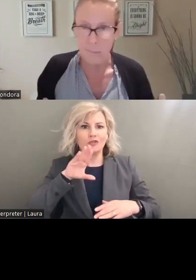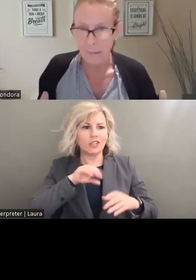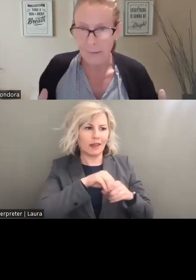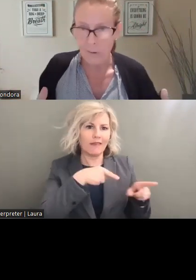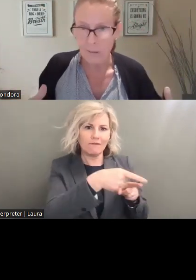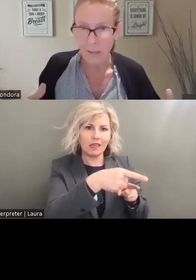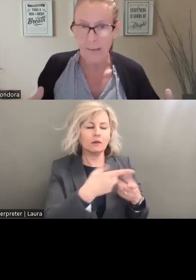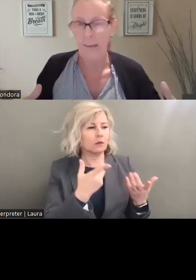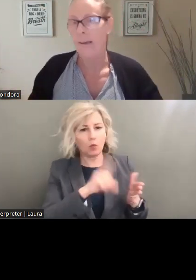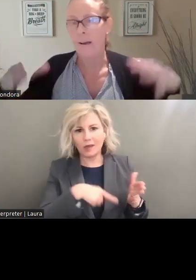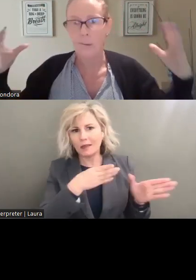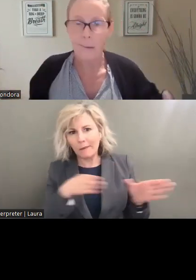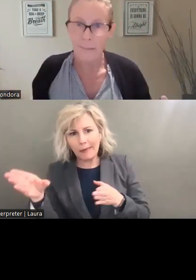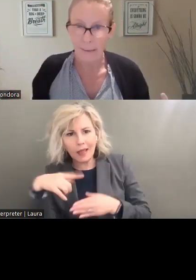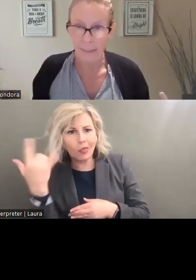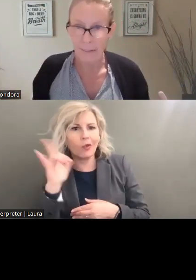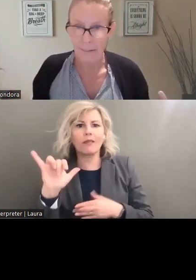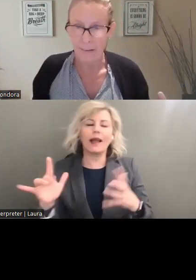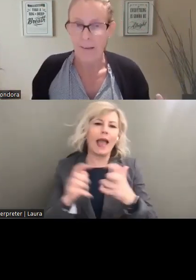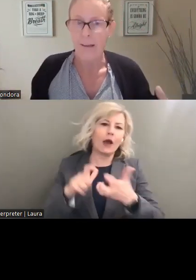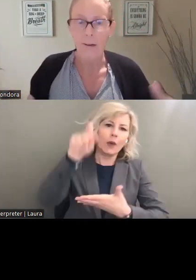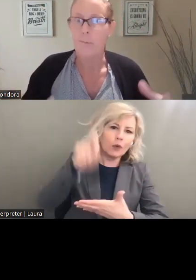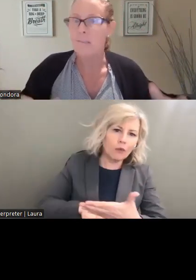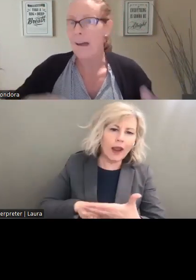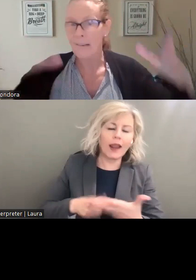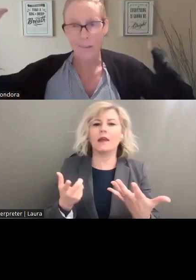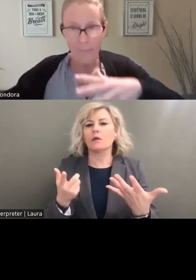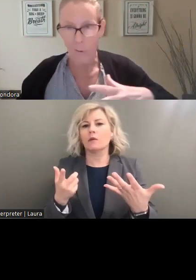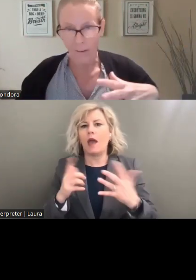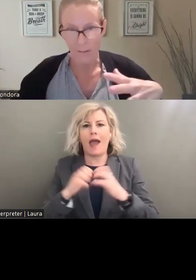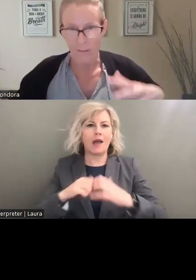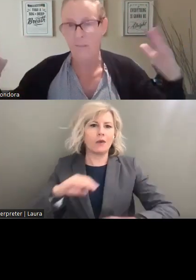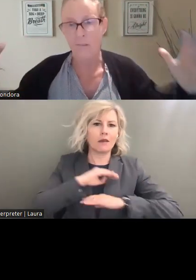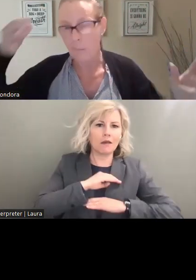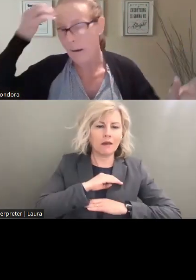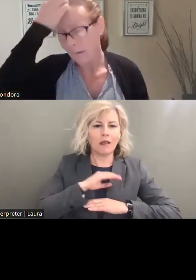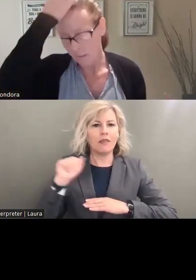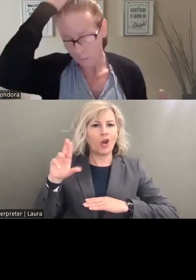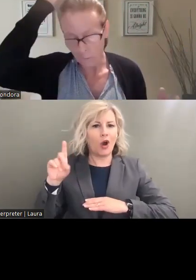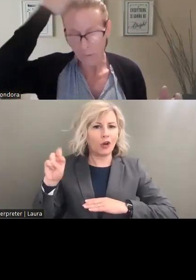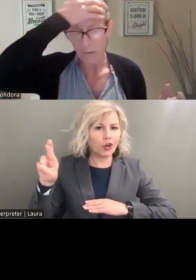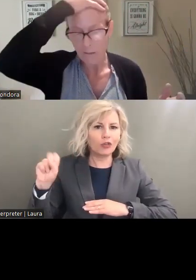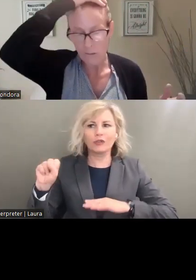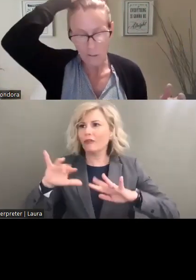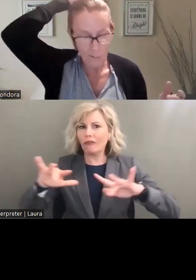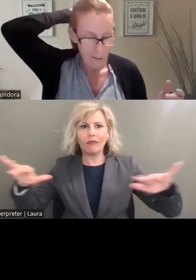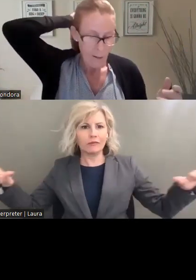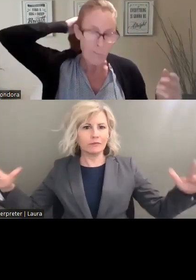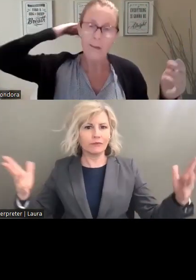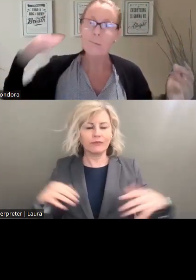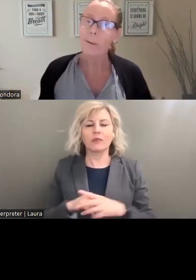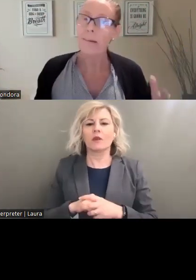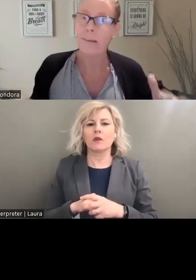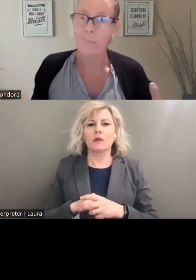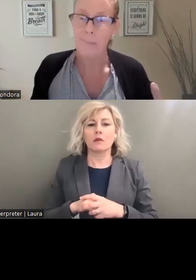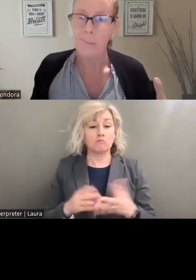what does the plan look like? How do we put it together? How do we satisfy the auditors, and so on and so forth. And so